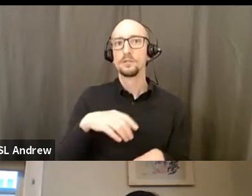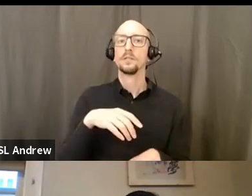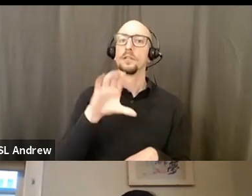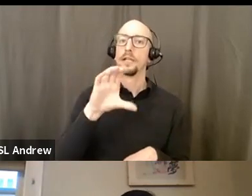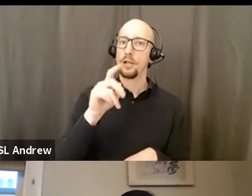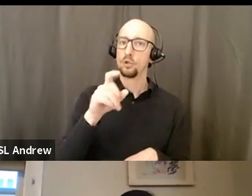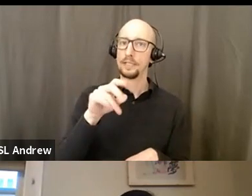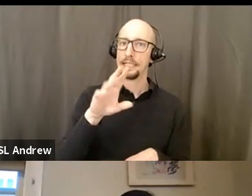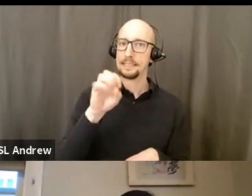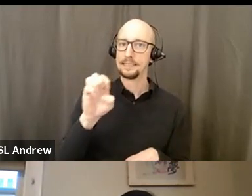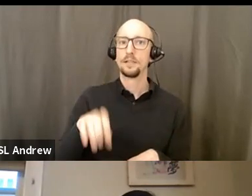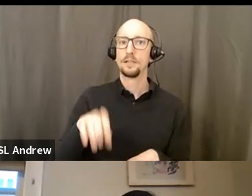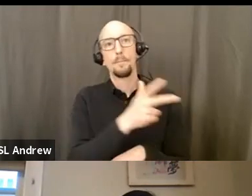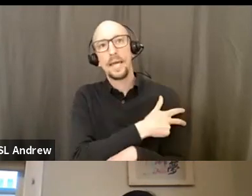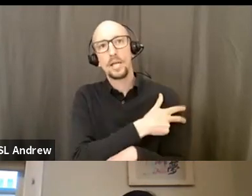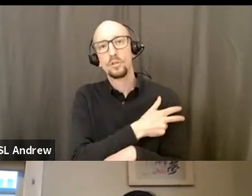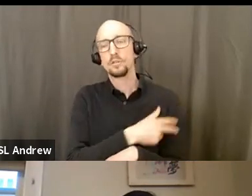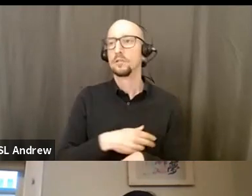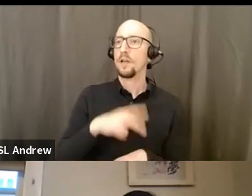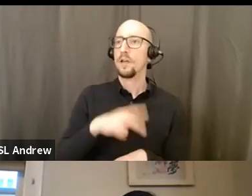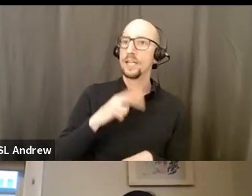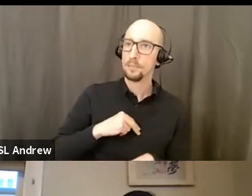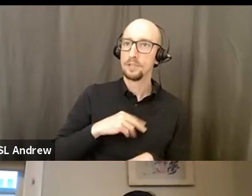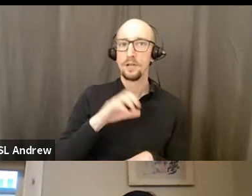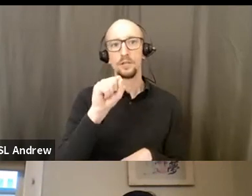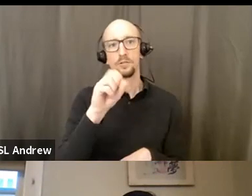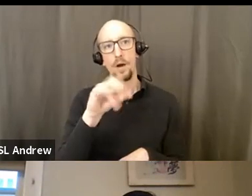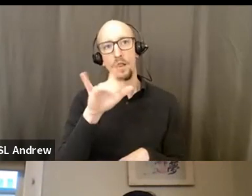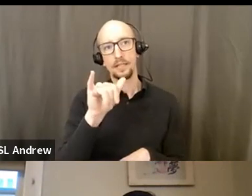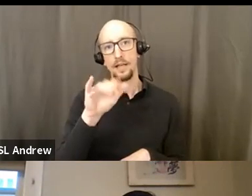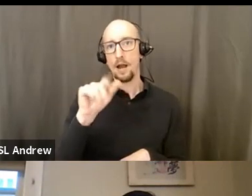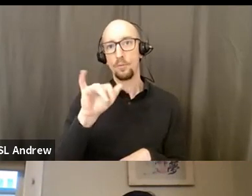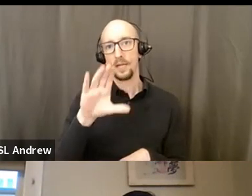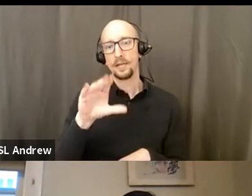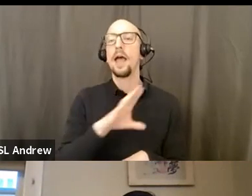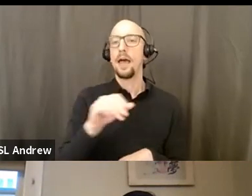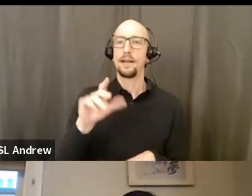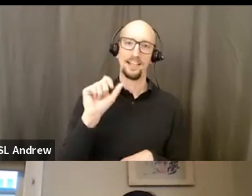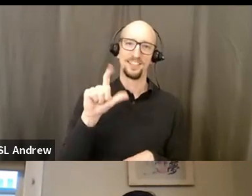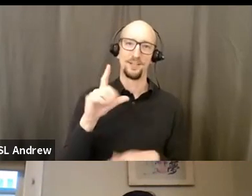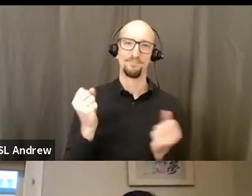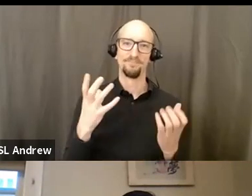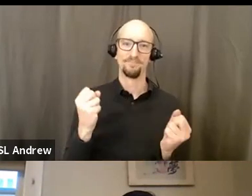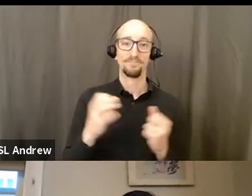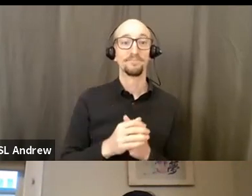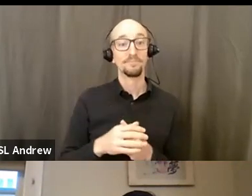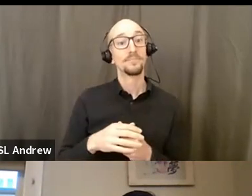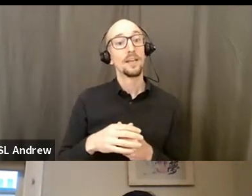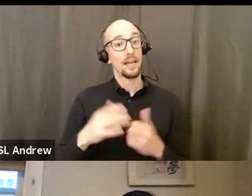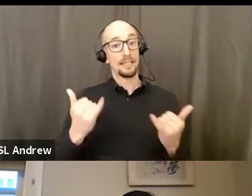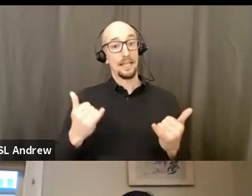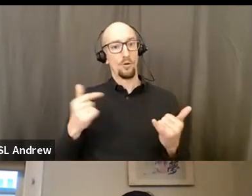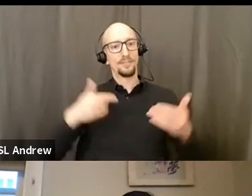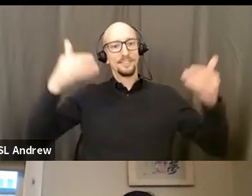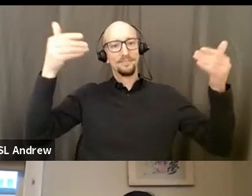Vietnamese, Somali, Arabic, and American Sign Language. After I finish introducing the interpreters, we